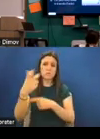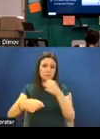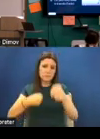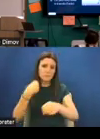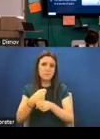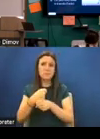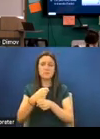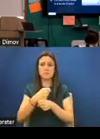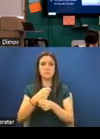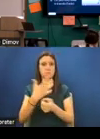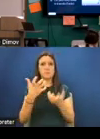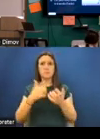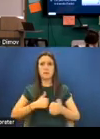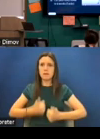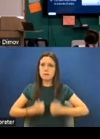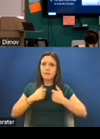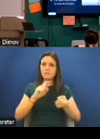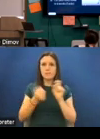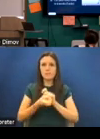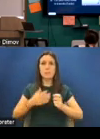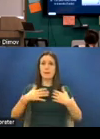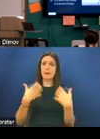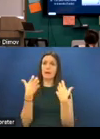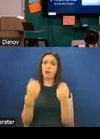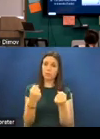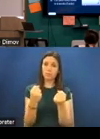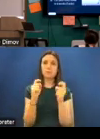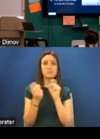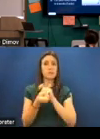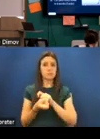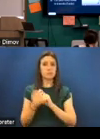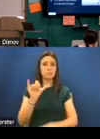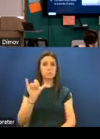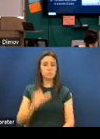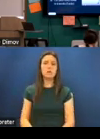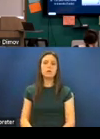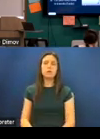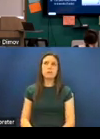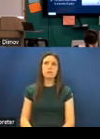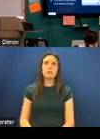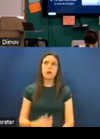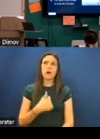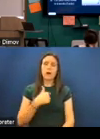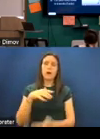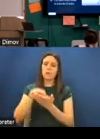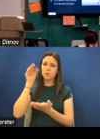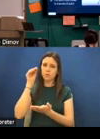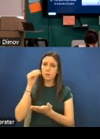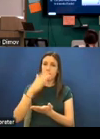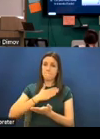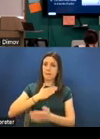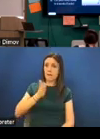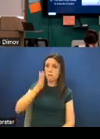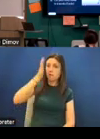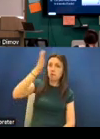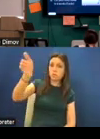life, changing my health. It has been a huge part of that. And learning that I can make my future